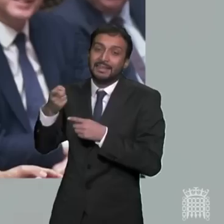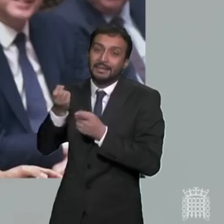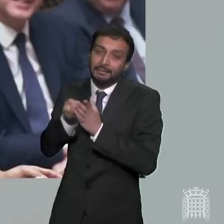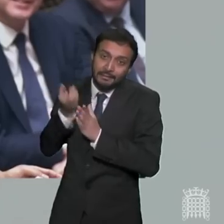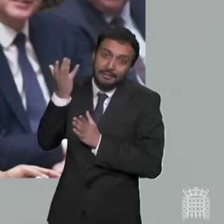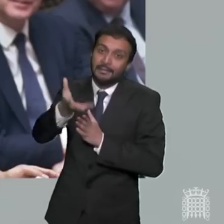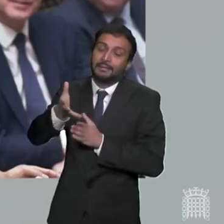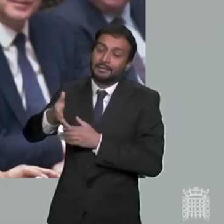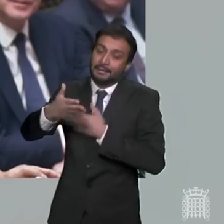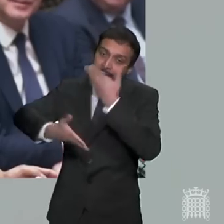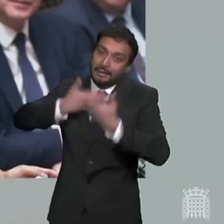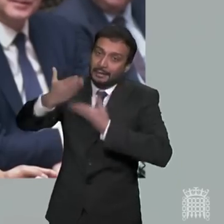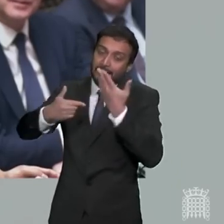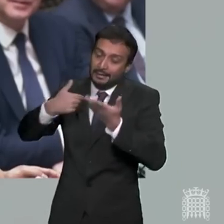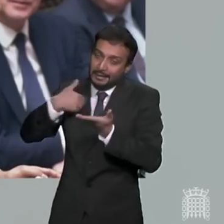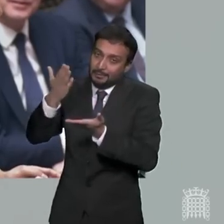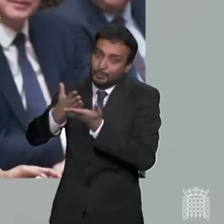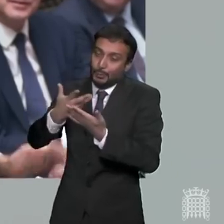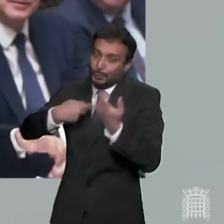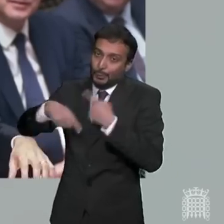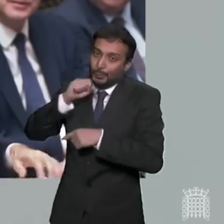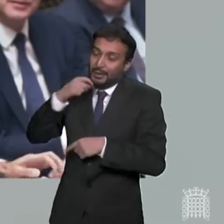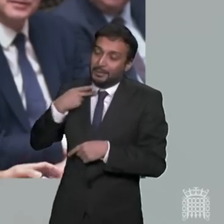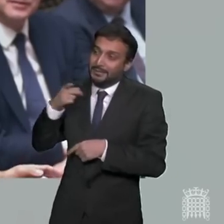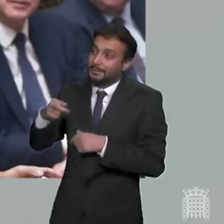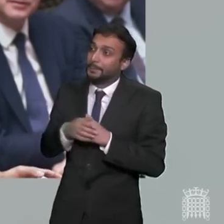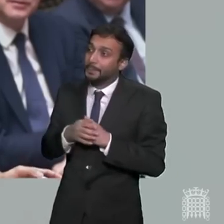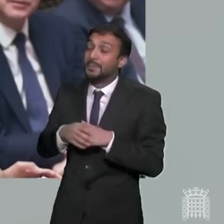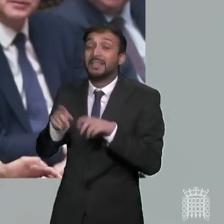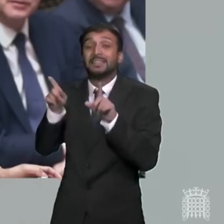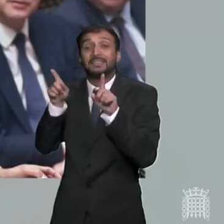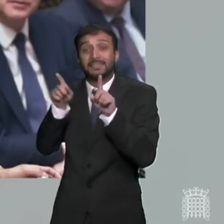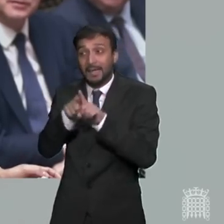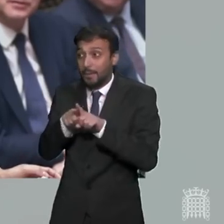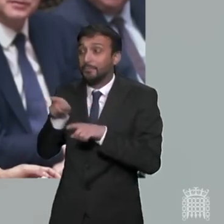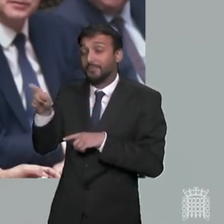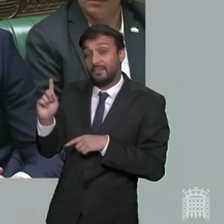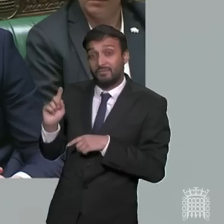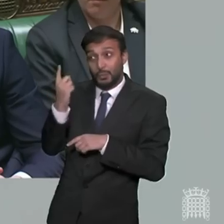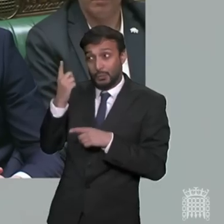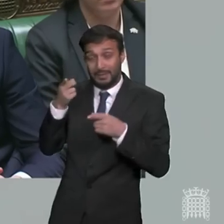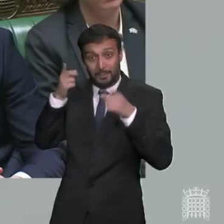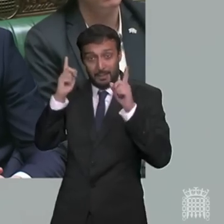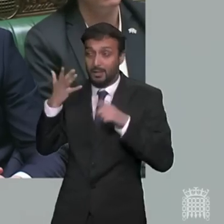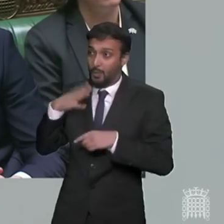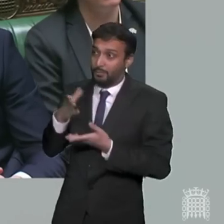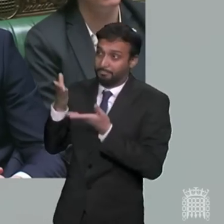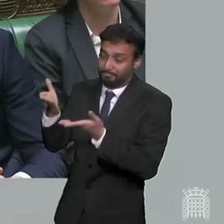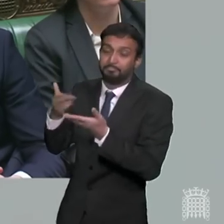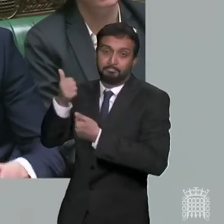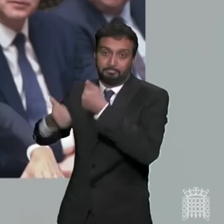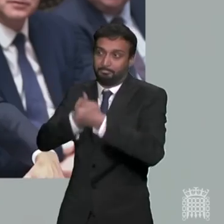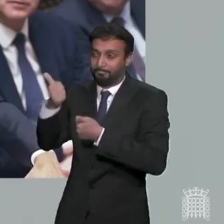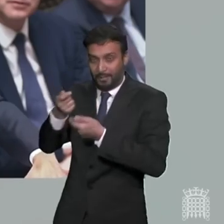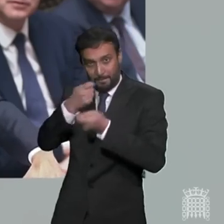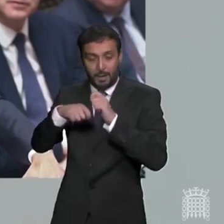And may I also congratulate or join the First Minister in congratulating the Honourable Gentleman on his appointment as a Westminster leader of the SNP.